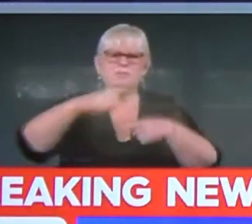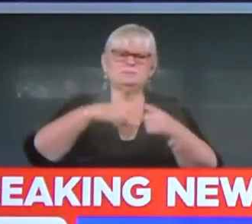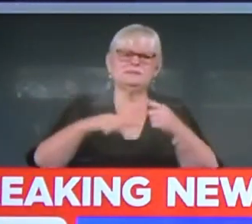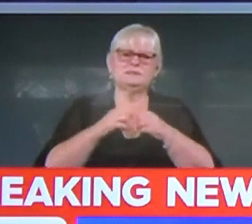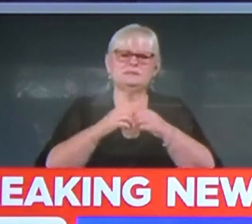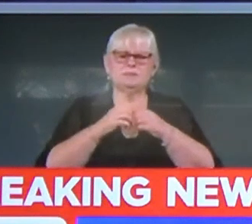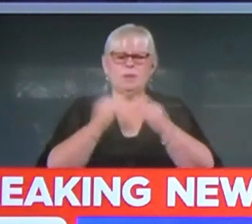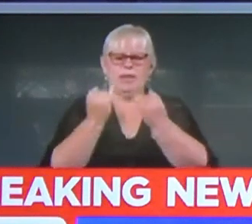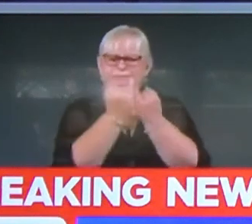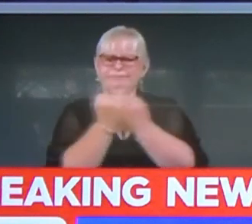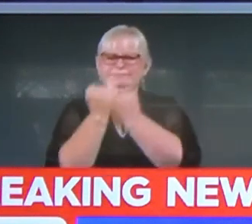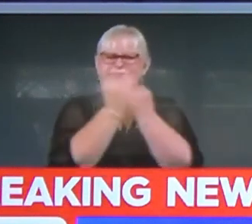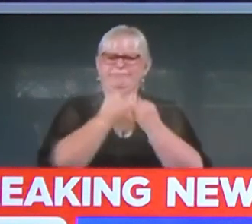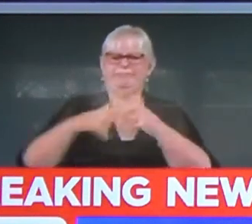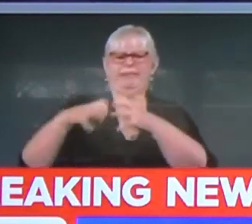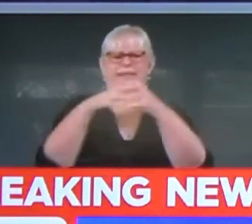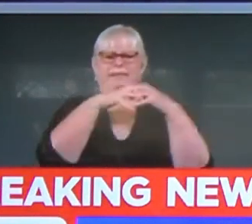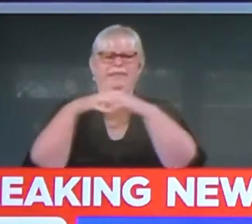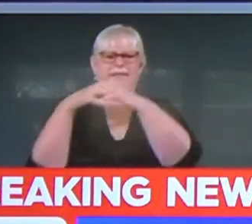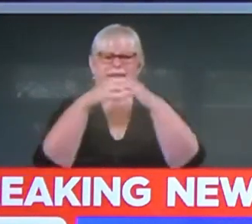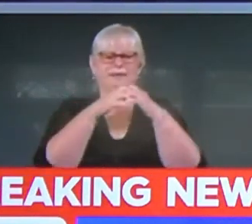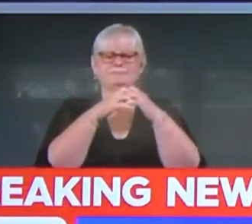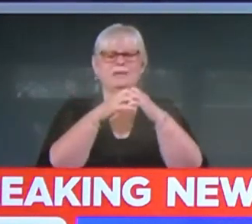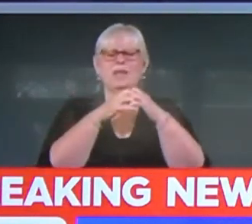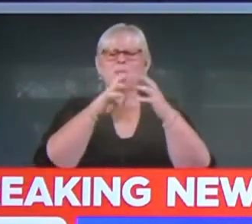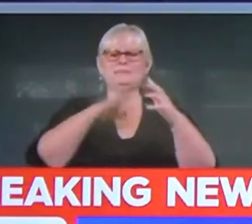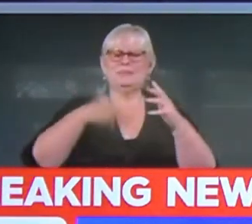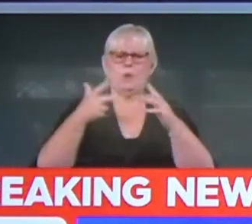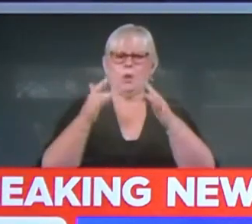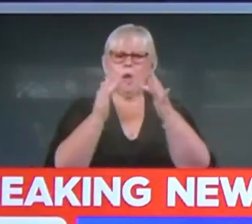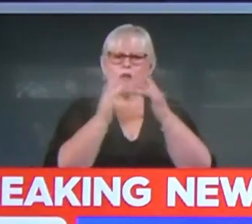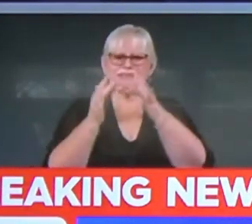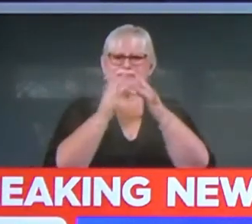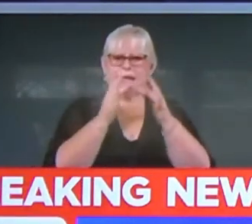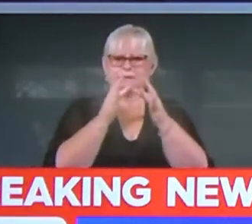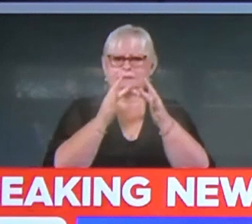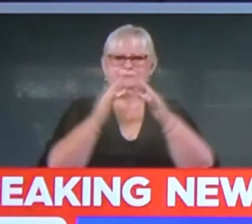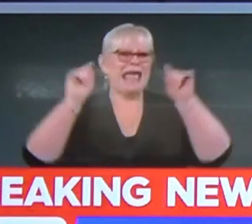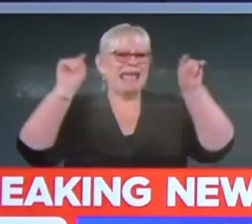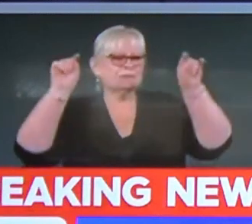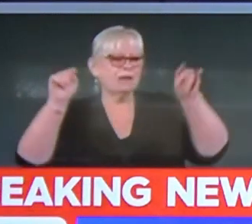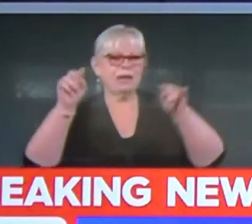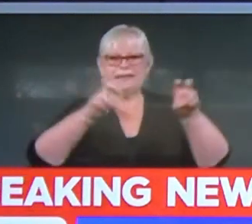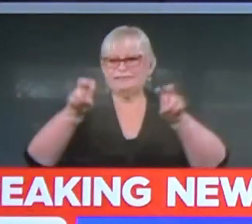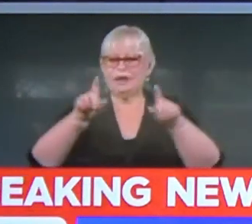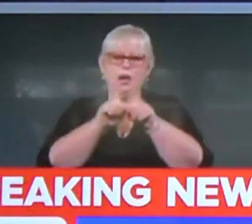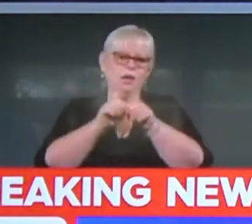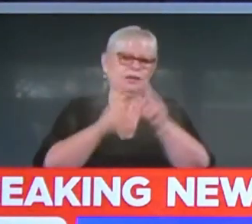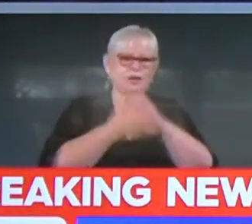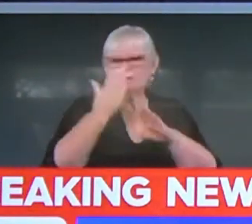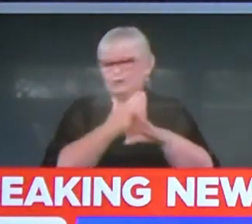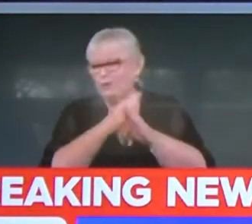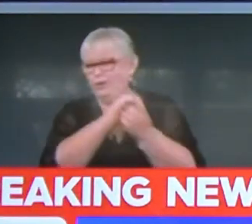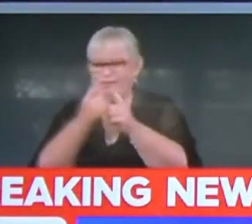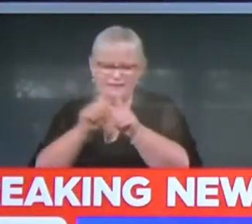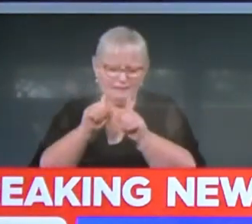particularly in enclosed spaces, that was being done to restrict the amount of contact between people outside activities such as going to work and things